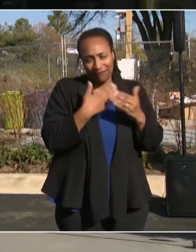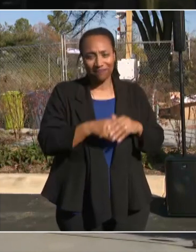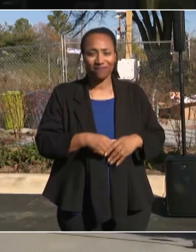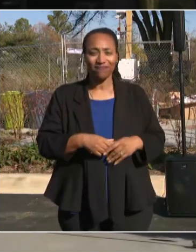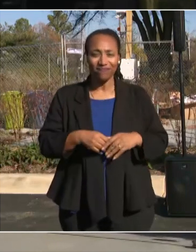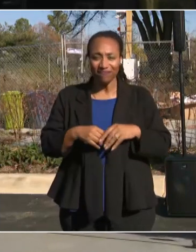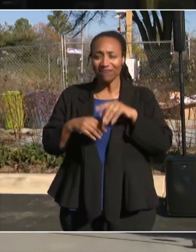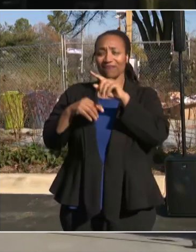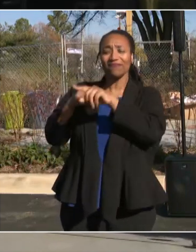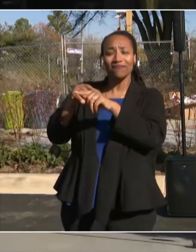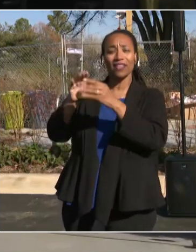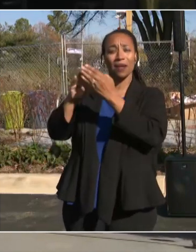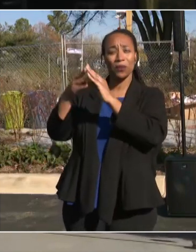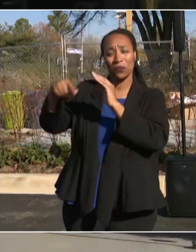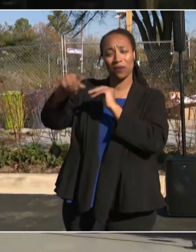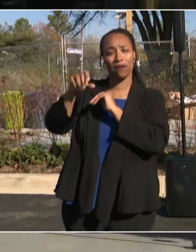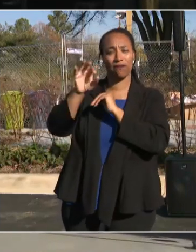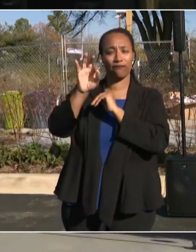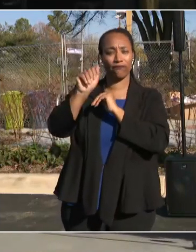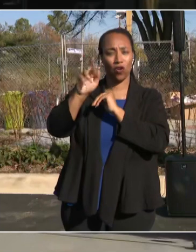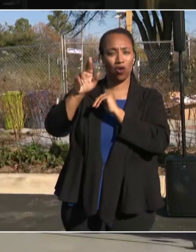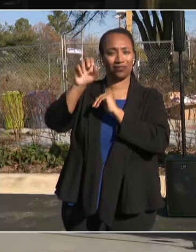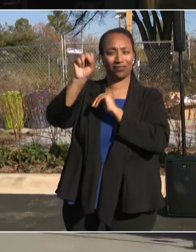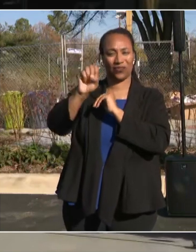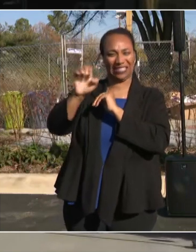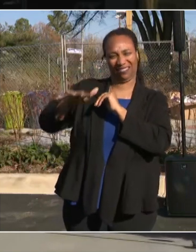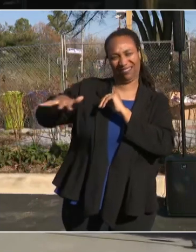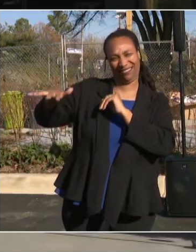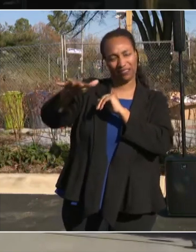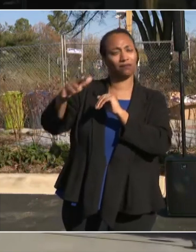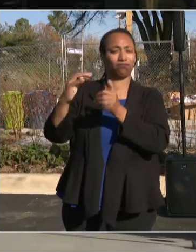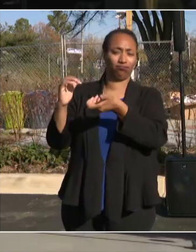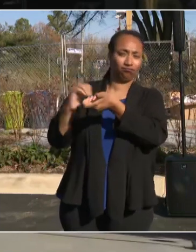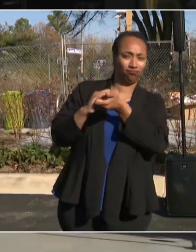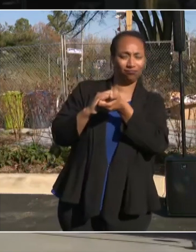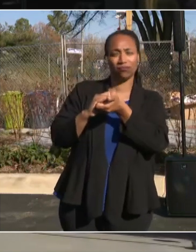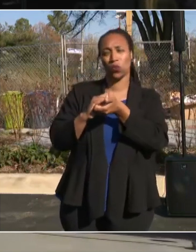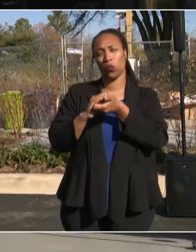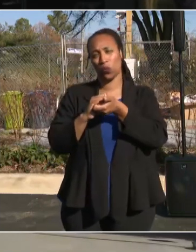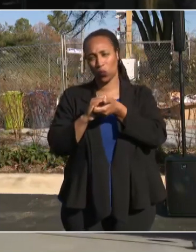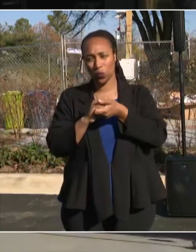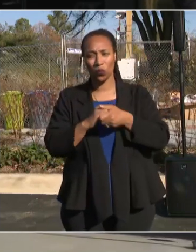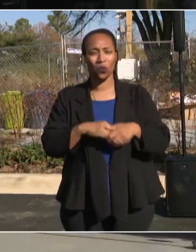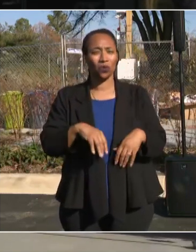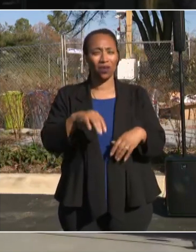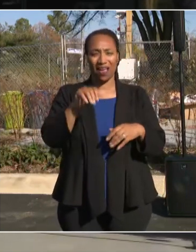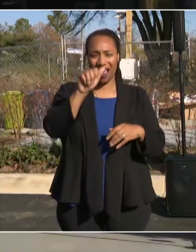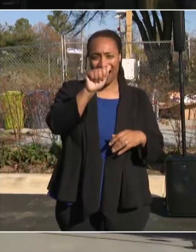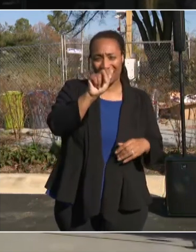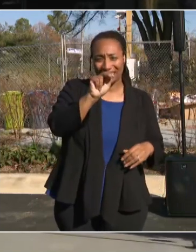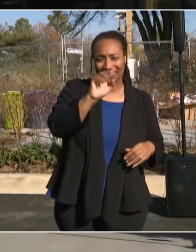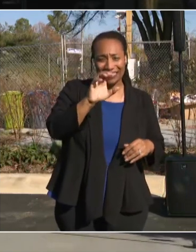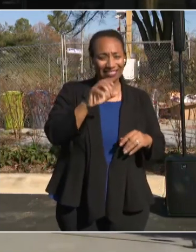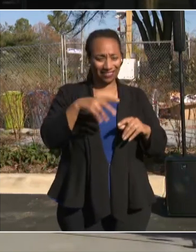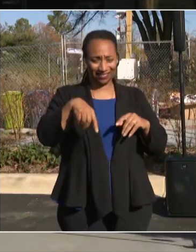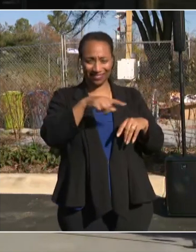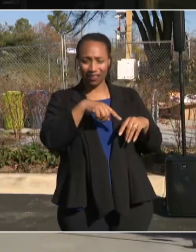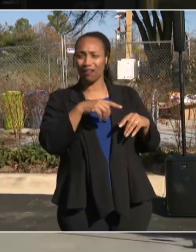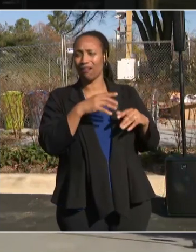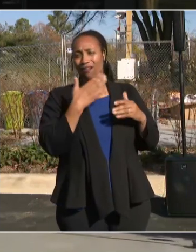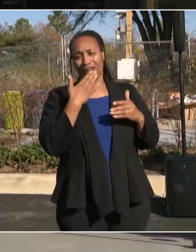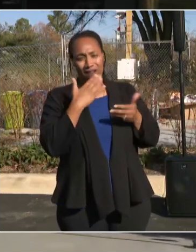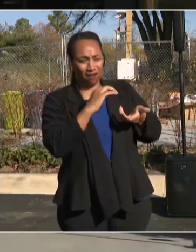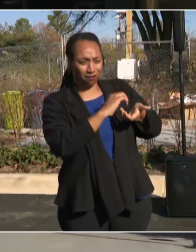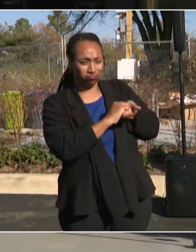neighborhood commissioners, and so many people who are bringing us to this first groundbreaking, to this first ribbon